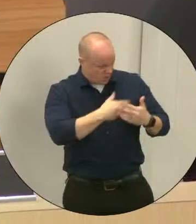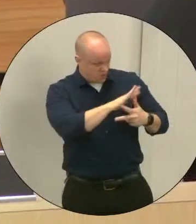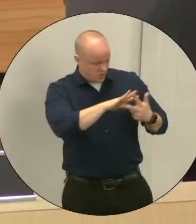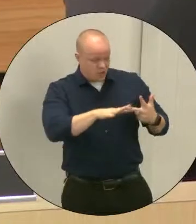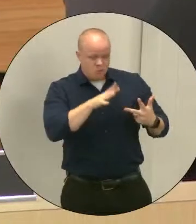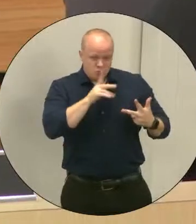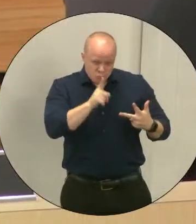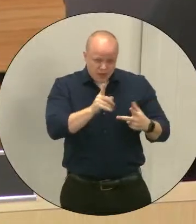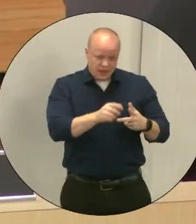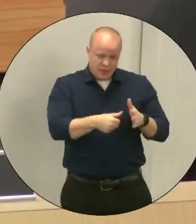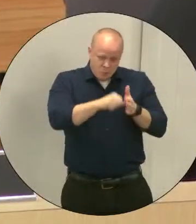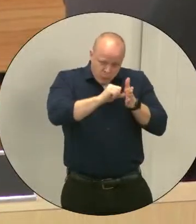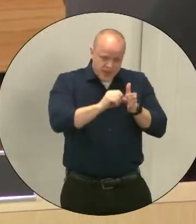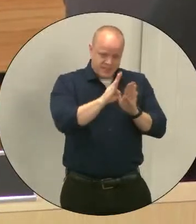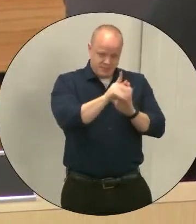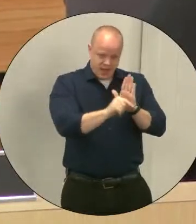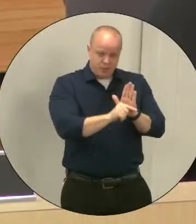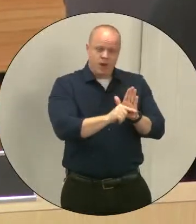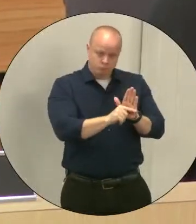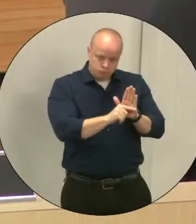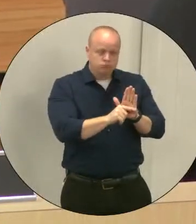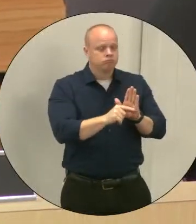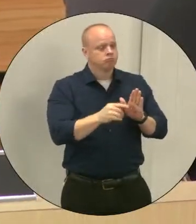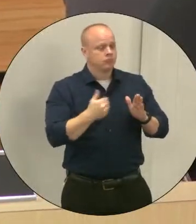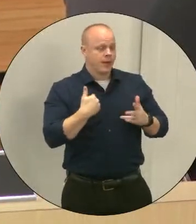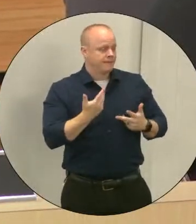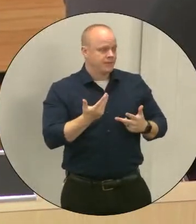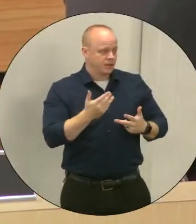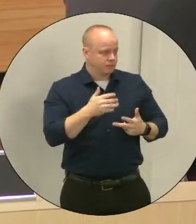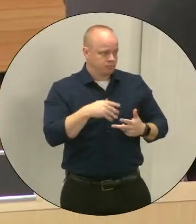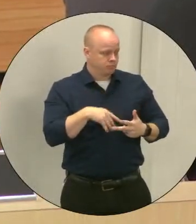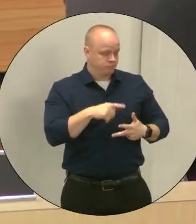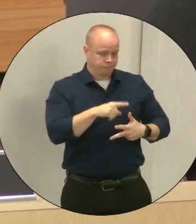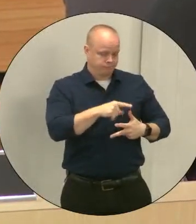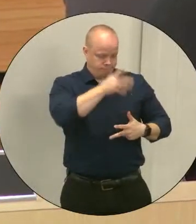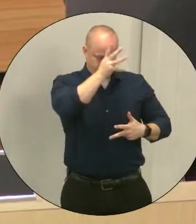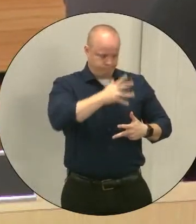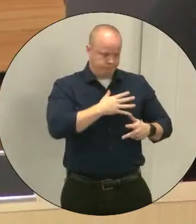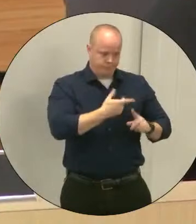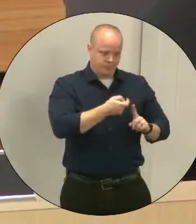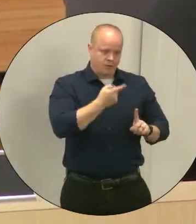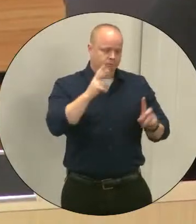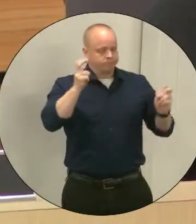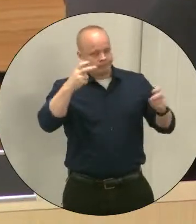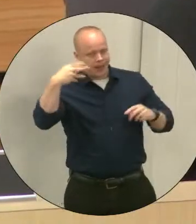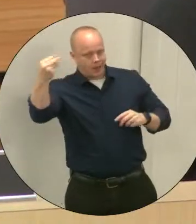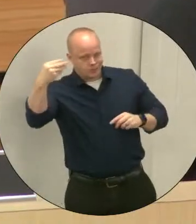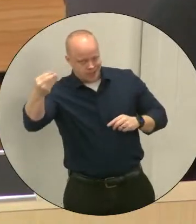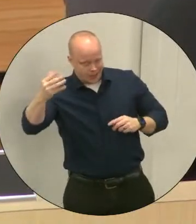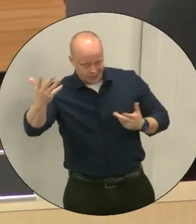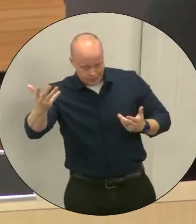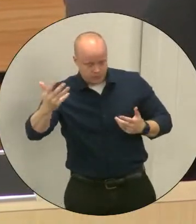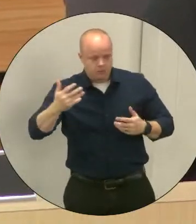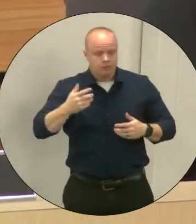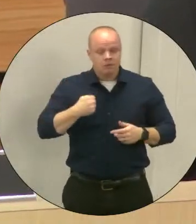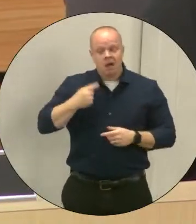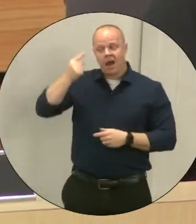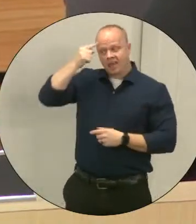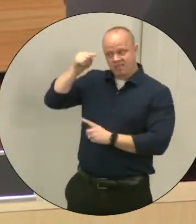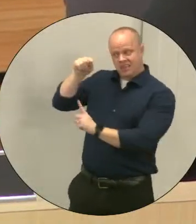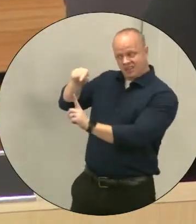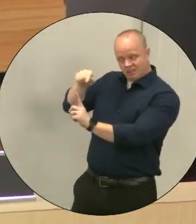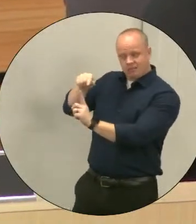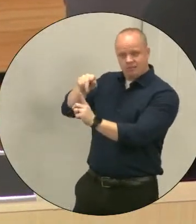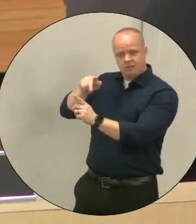impressive backgrounds. You have a guy from, quote, the outside who I think he's the kind